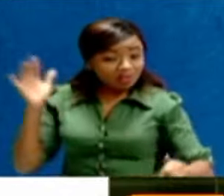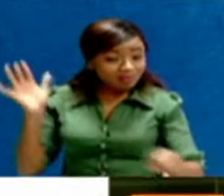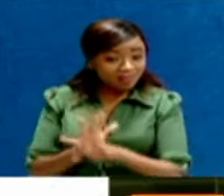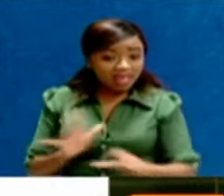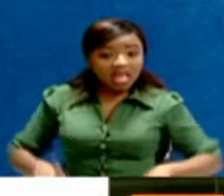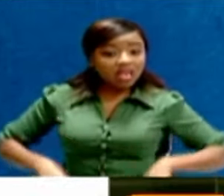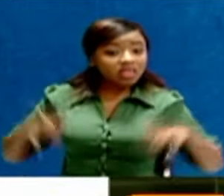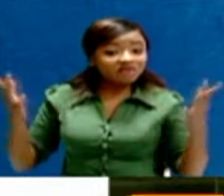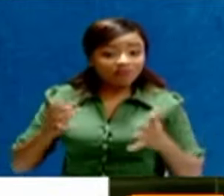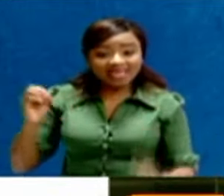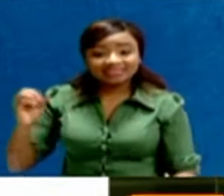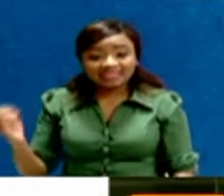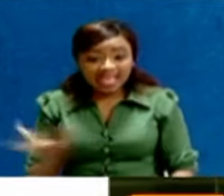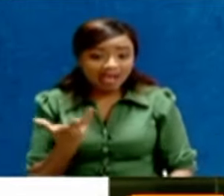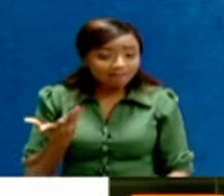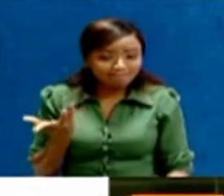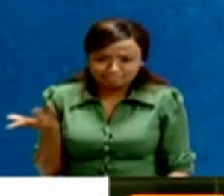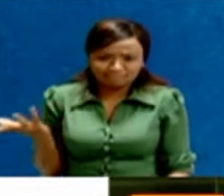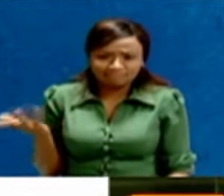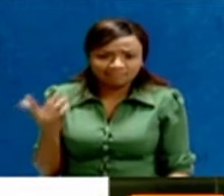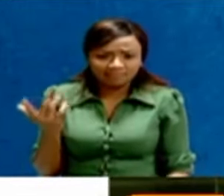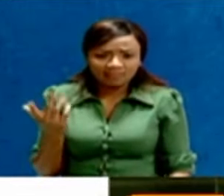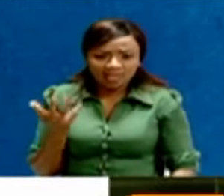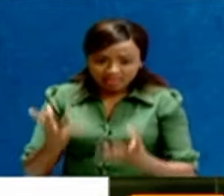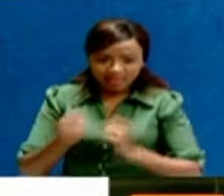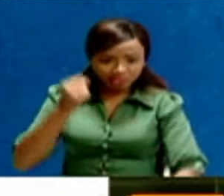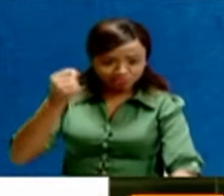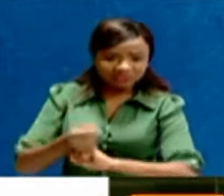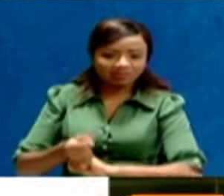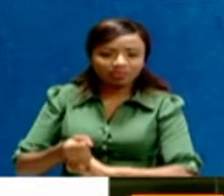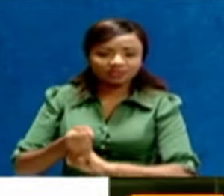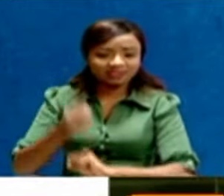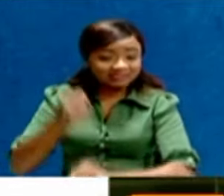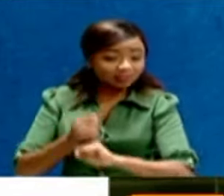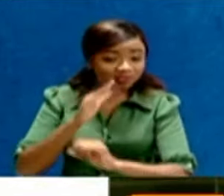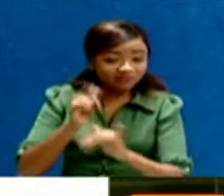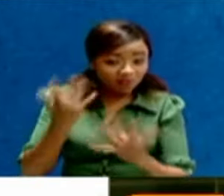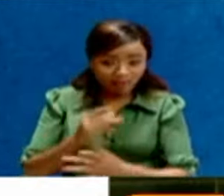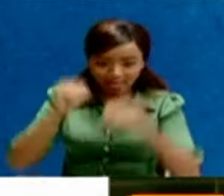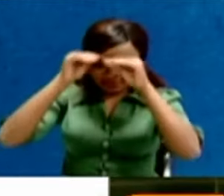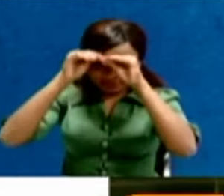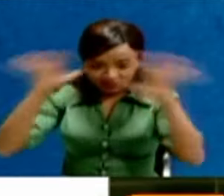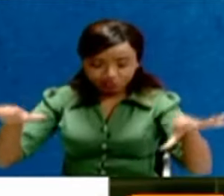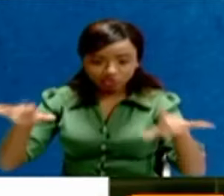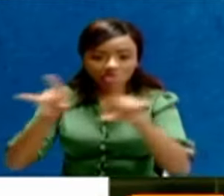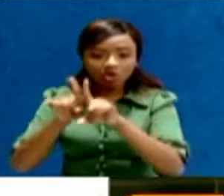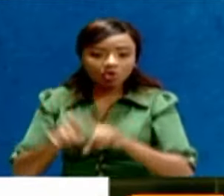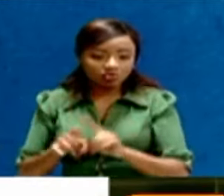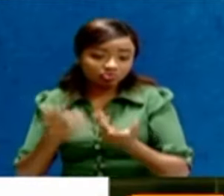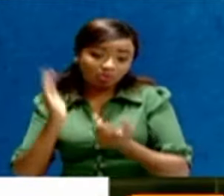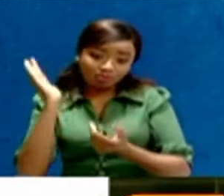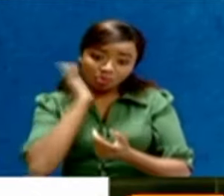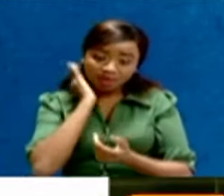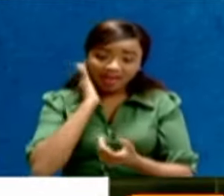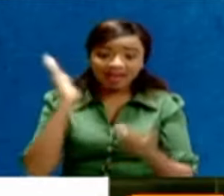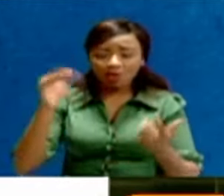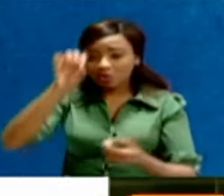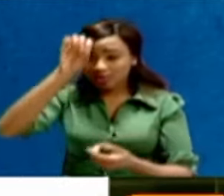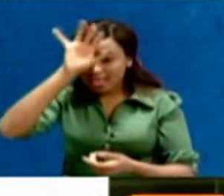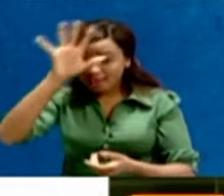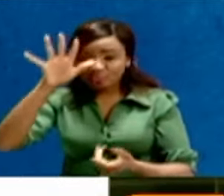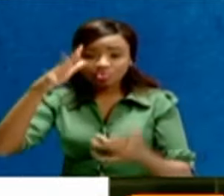in slums in Nairobi who needs to be supported by devolution. Even in places like Muranga or even Kiambu or